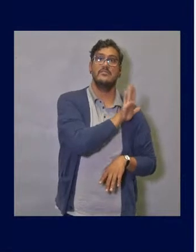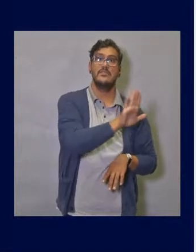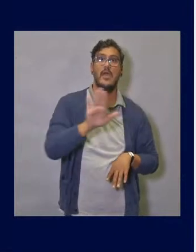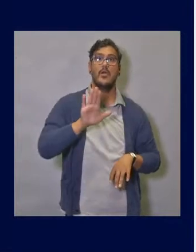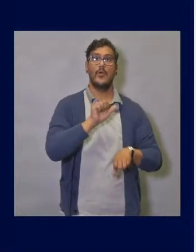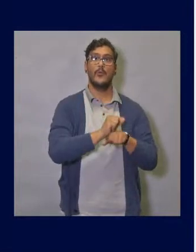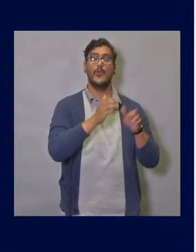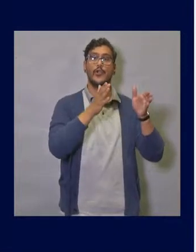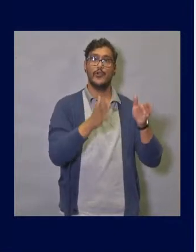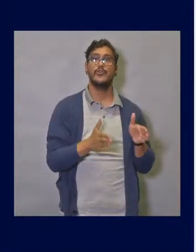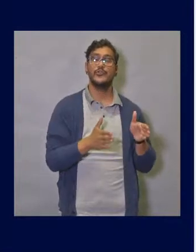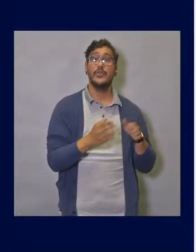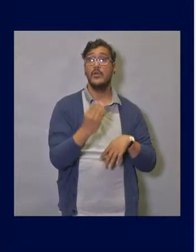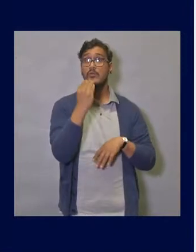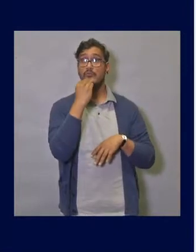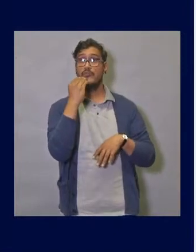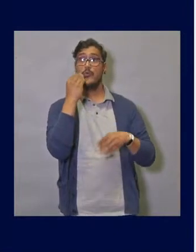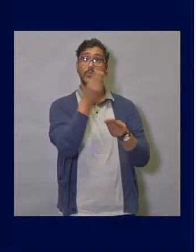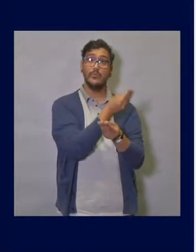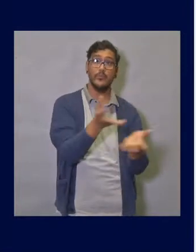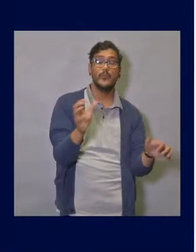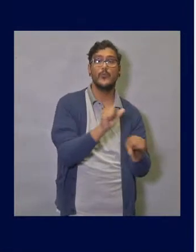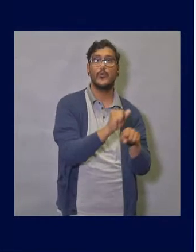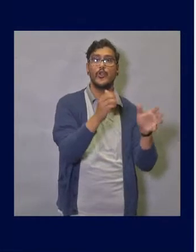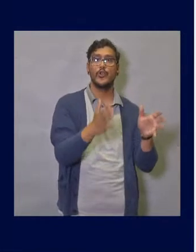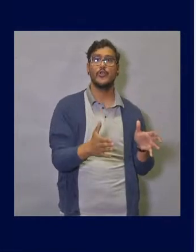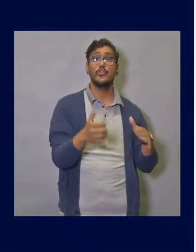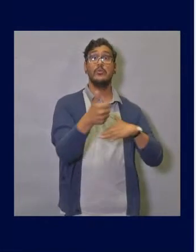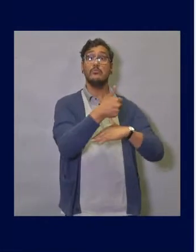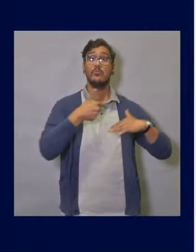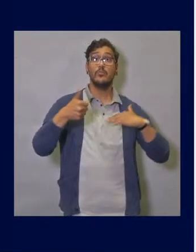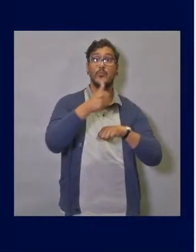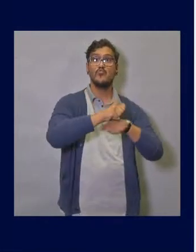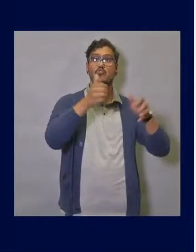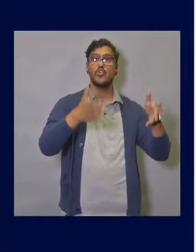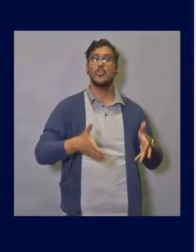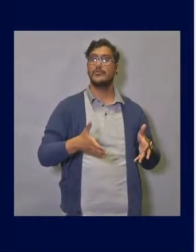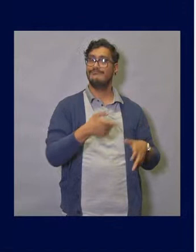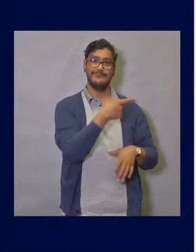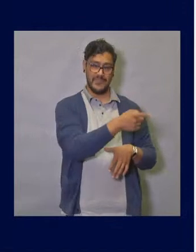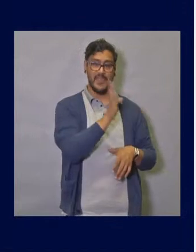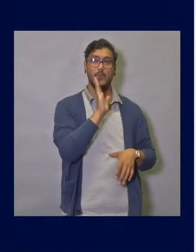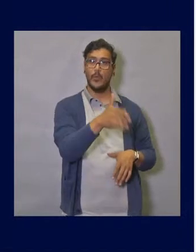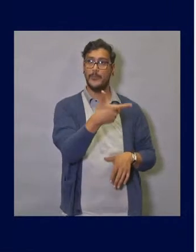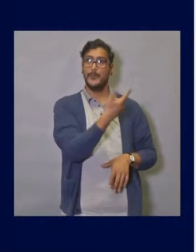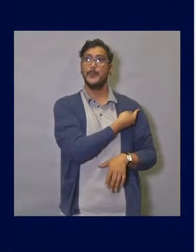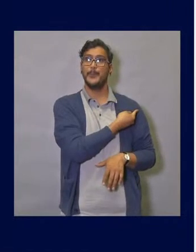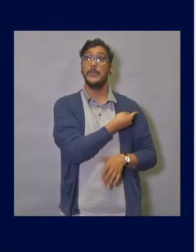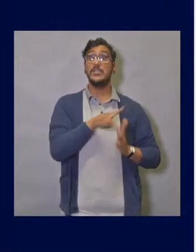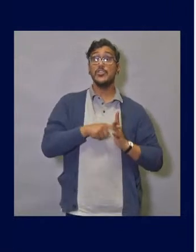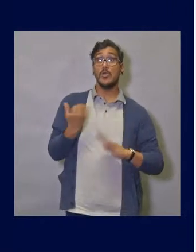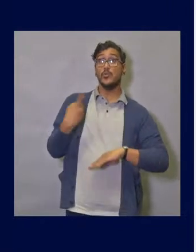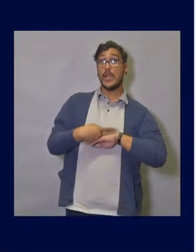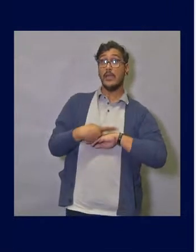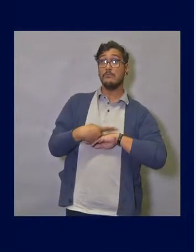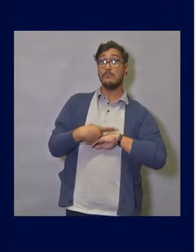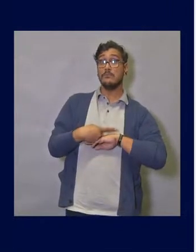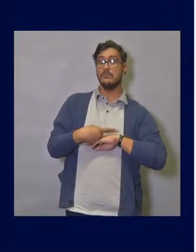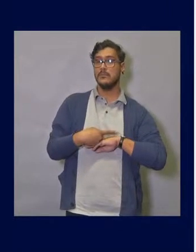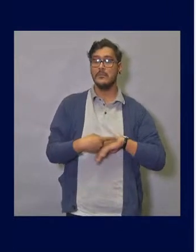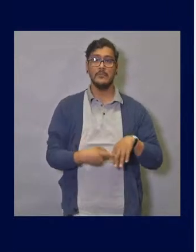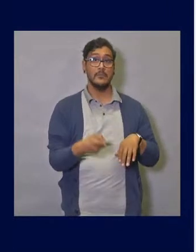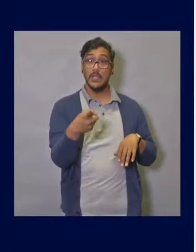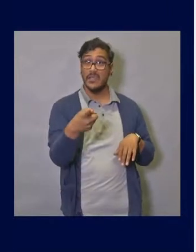workers, food distribution workers, and transport workers. This should start today. Grocery store workers who don't work at a facility